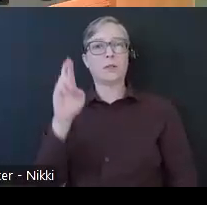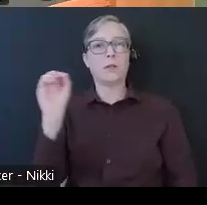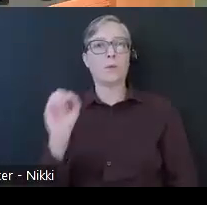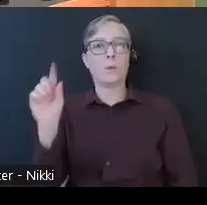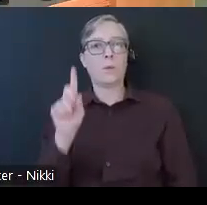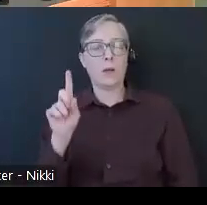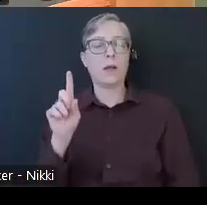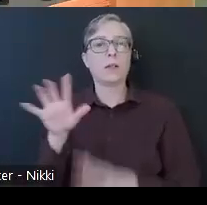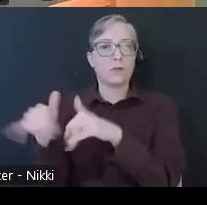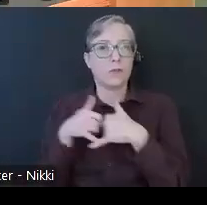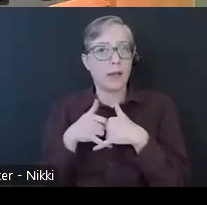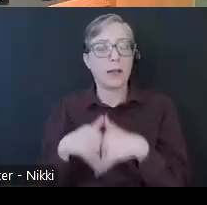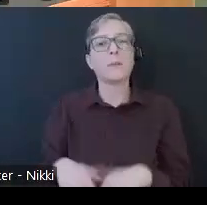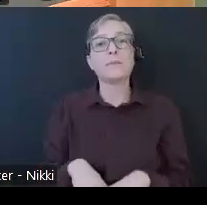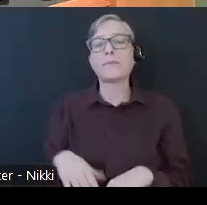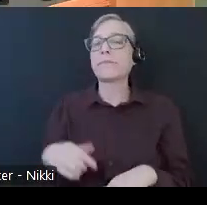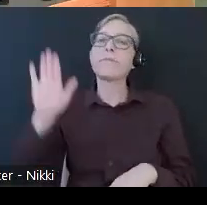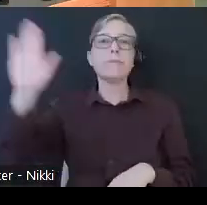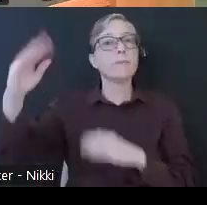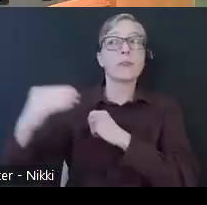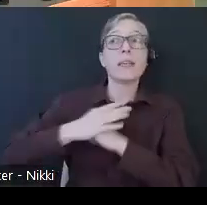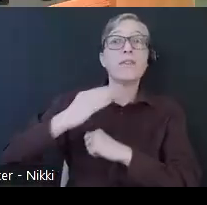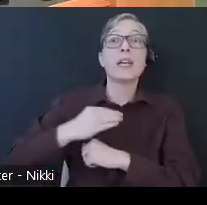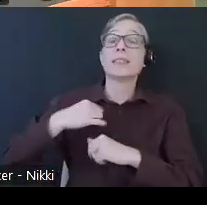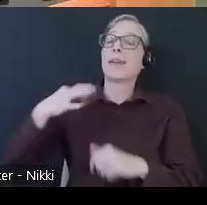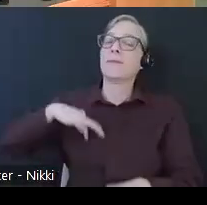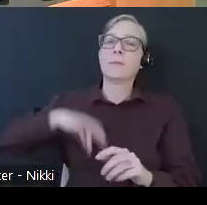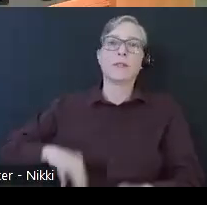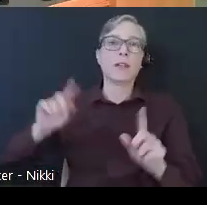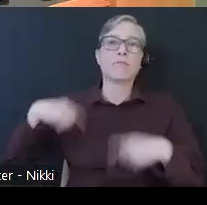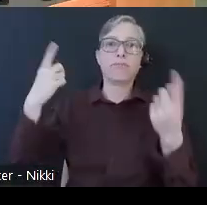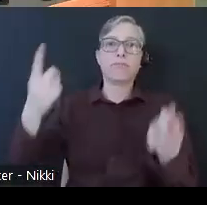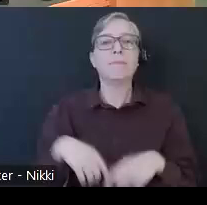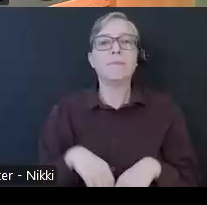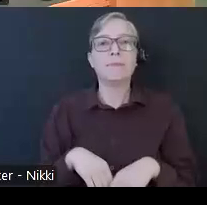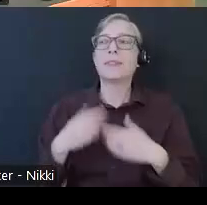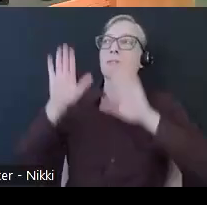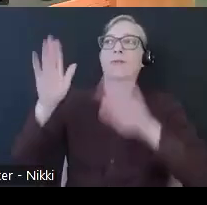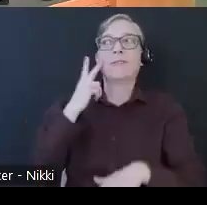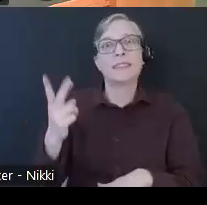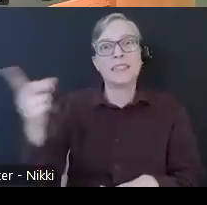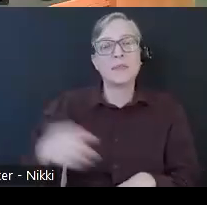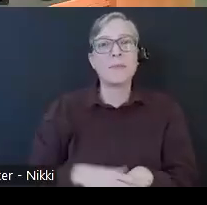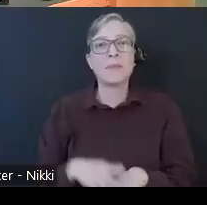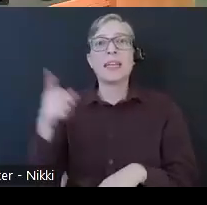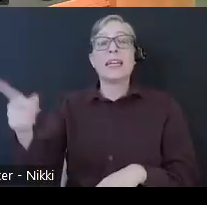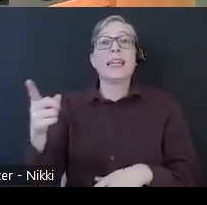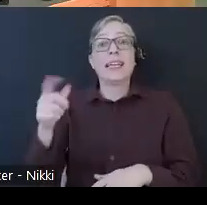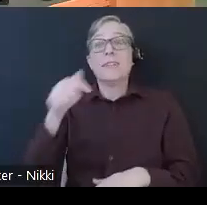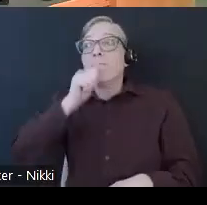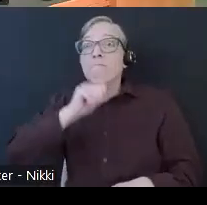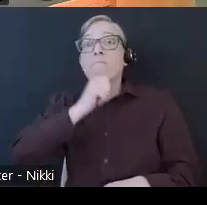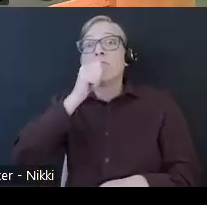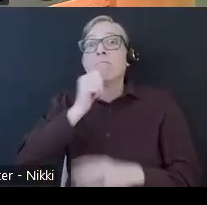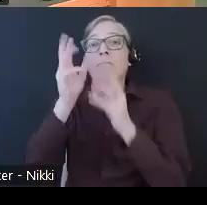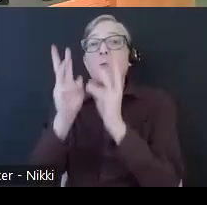his advice. And it's great to see him. He braved the weather and came all the way from Fort Lauderdale, where he was